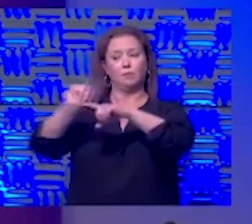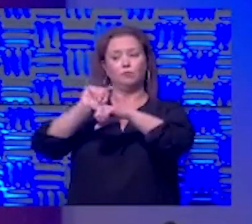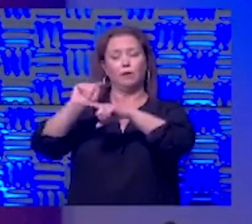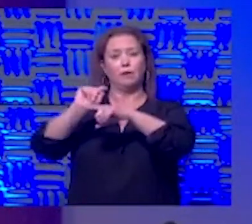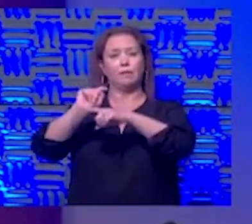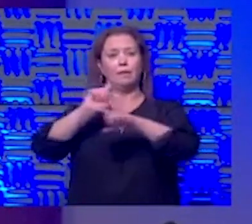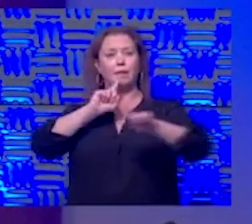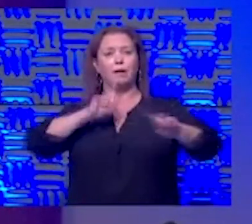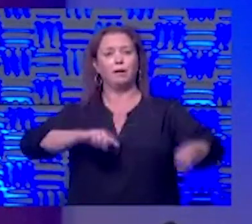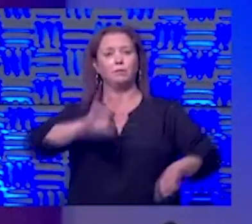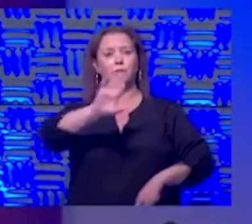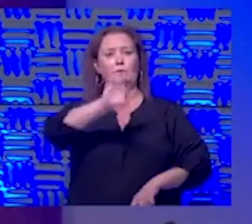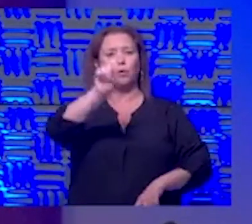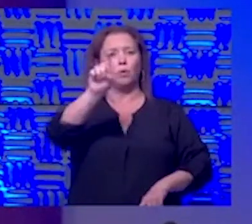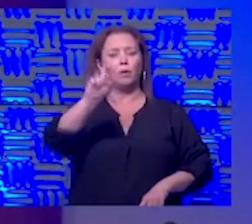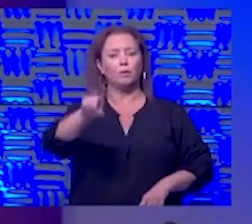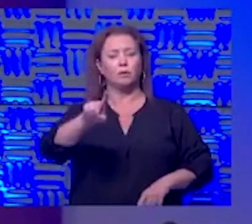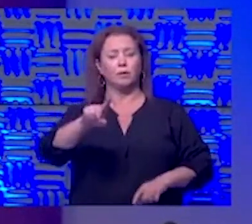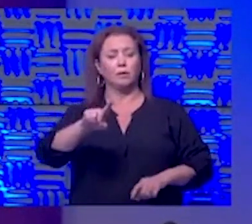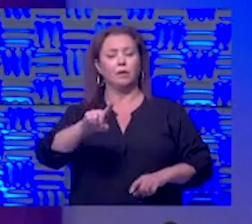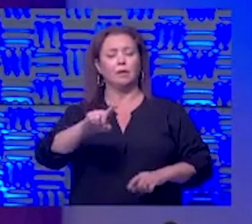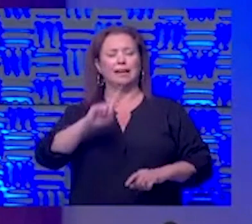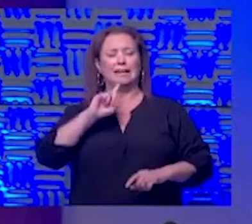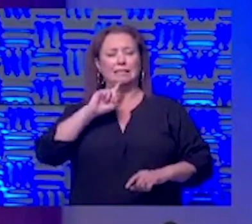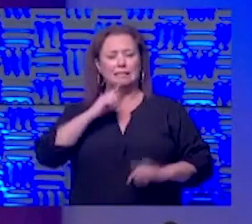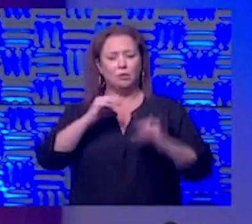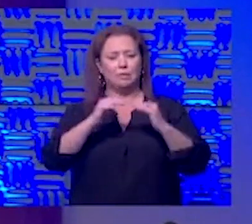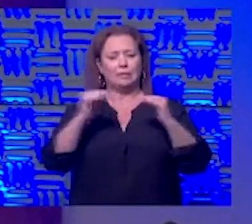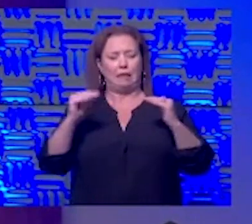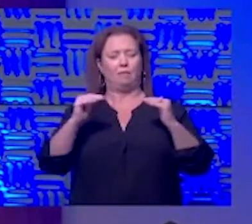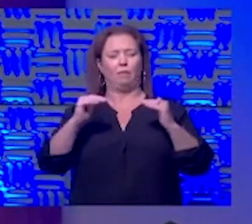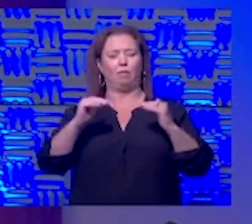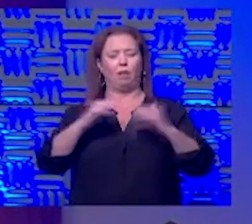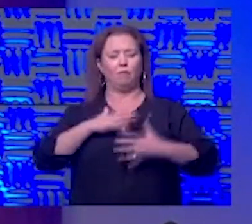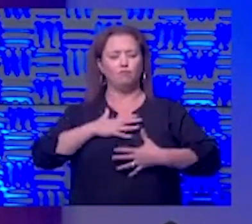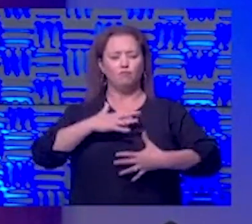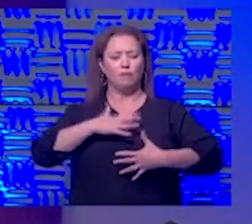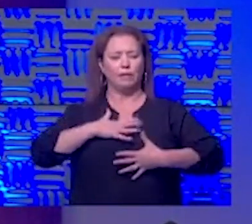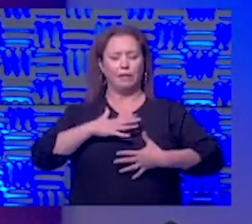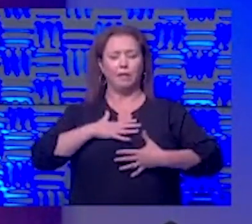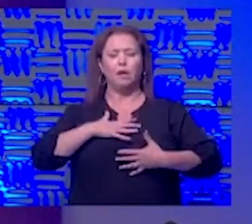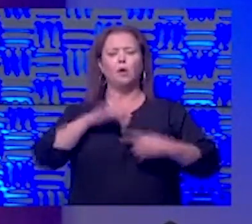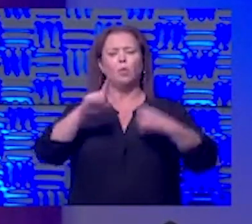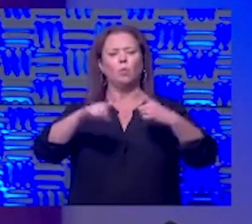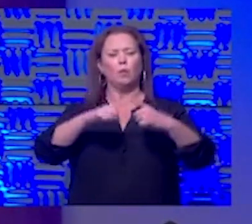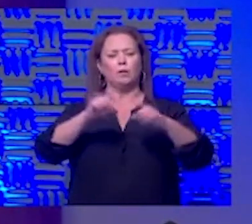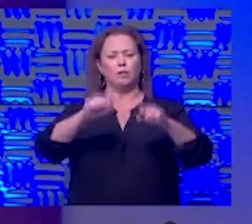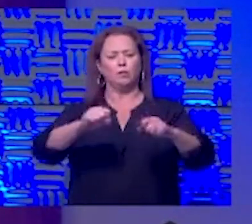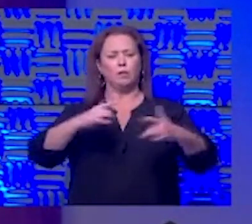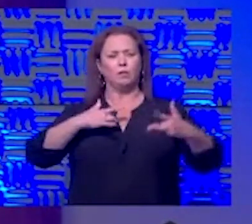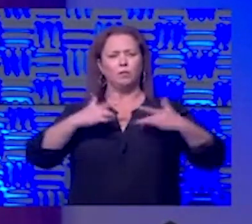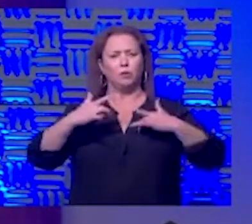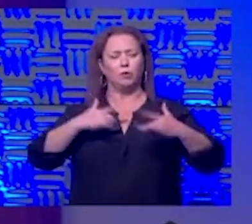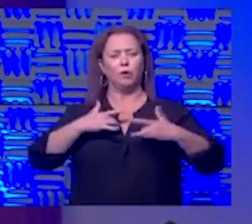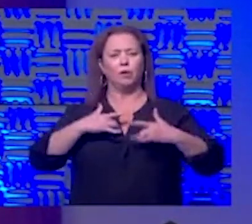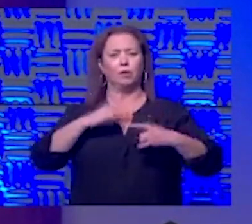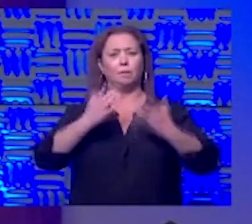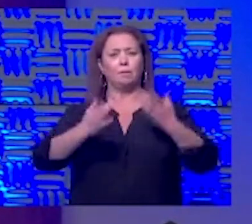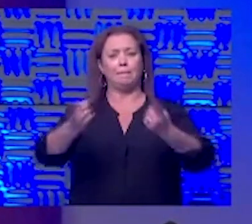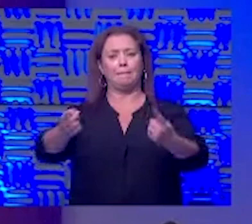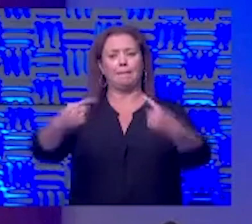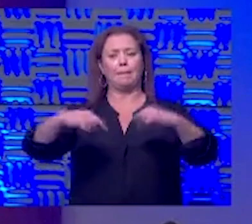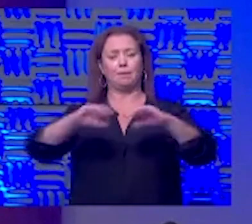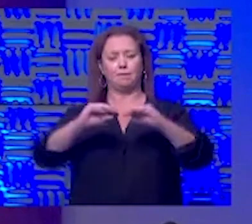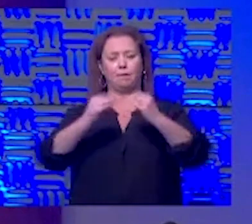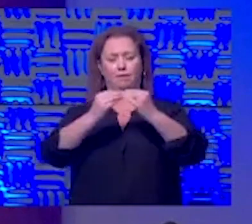answer questions about what's a serious level of shortness of breath and when should you get concerned, and maybe come into the office to get checked